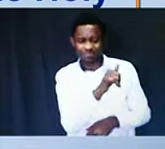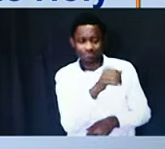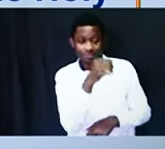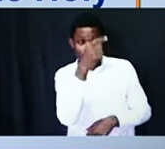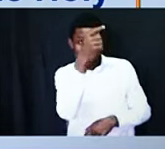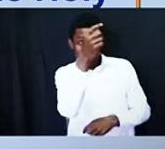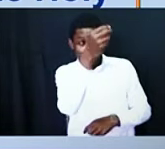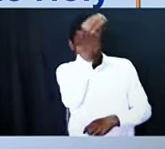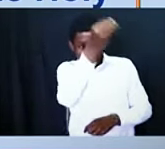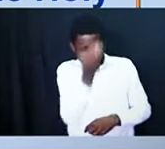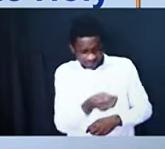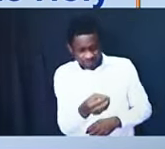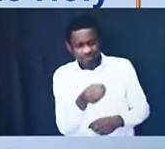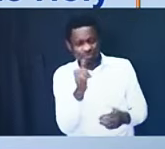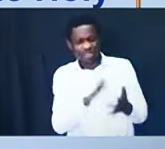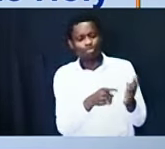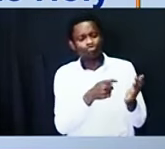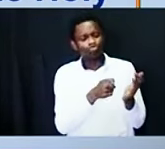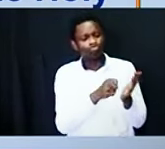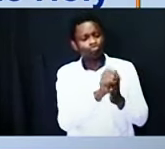presenting, which is solid